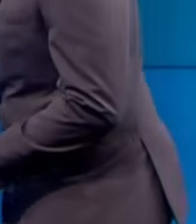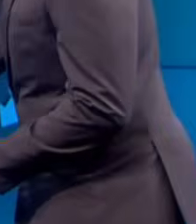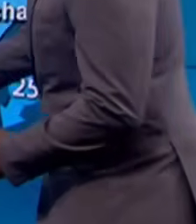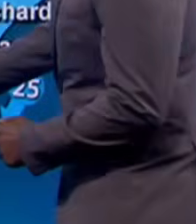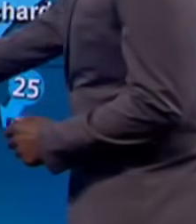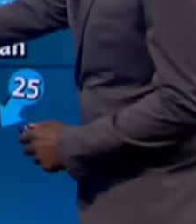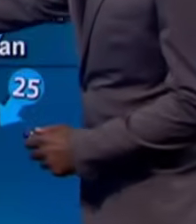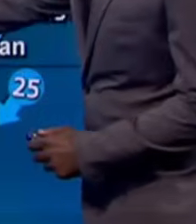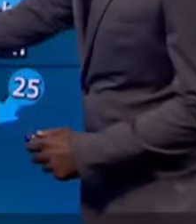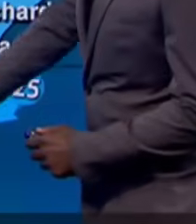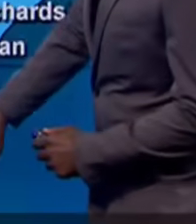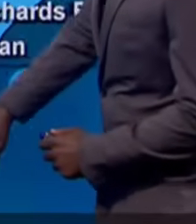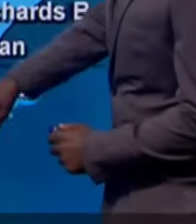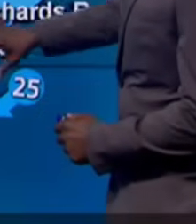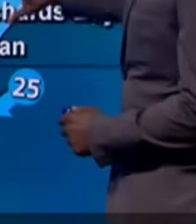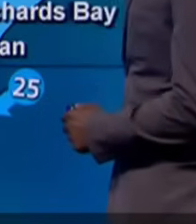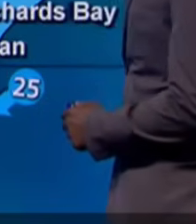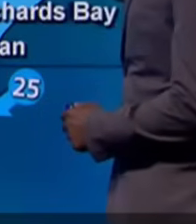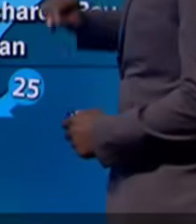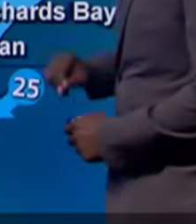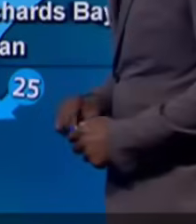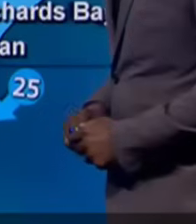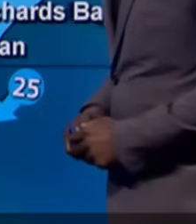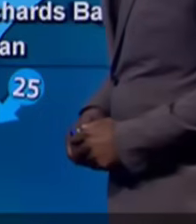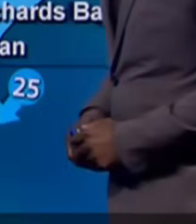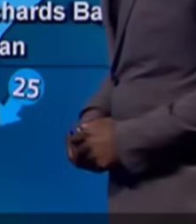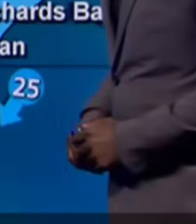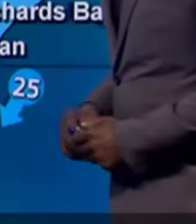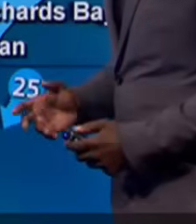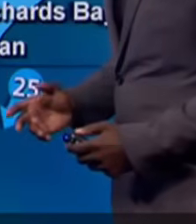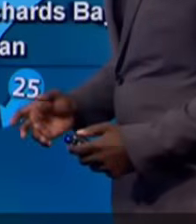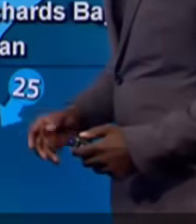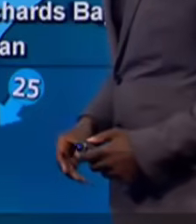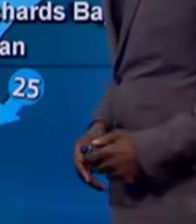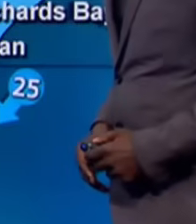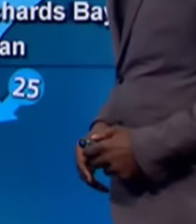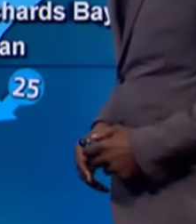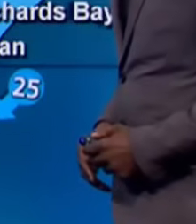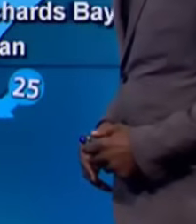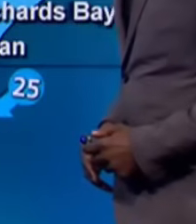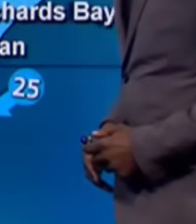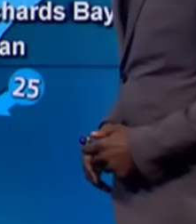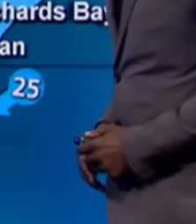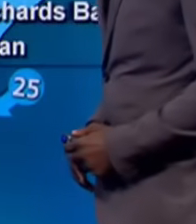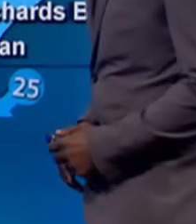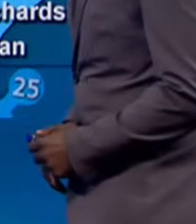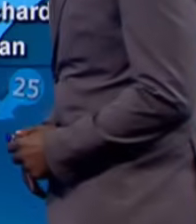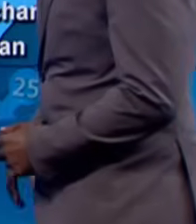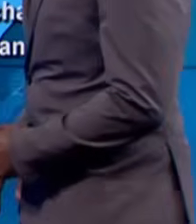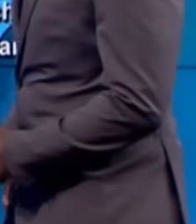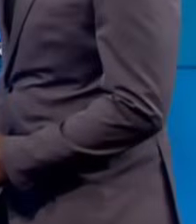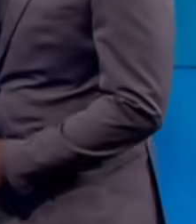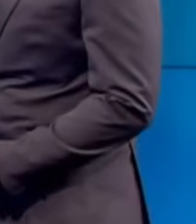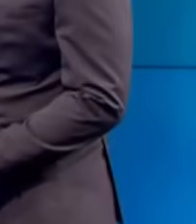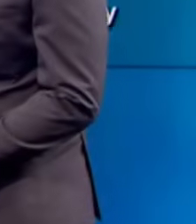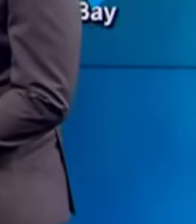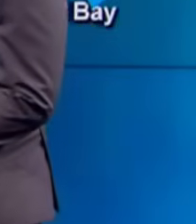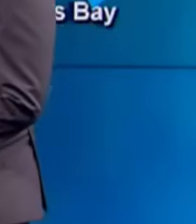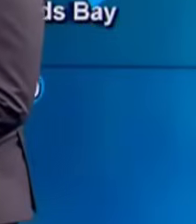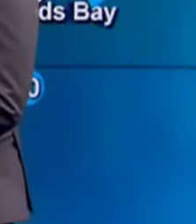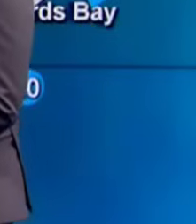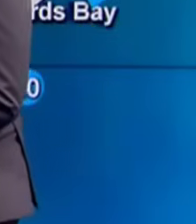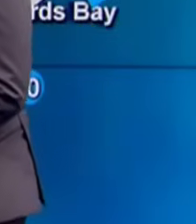boshabela o tla fihla hona ka Bloemfontein le bo masekola reng se se hona ka Roget Bay wa fihla hona ka Mbobele tle be fihla pula tse hlakileng ho sane pula tse matla di tla itjala